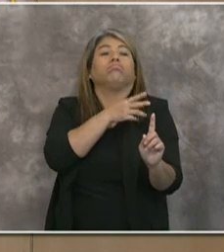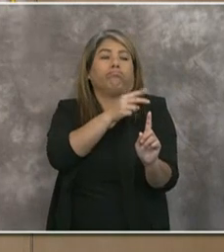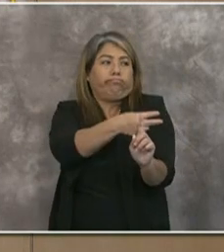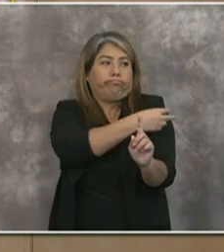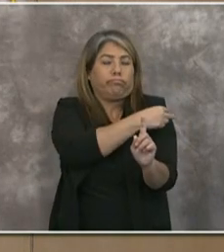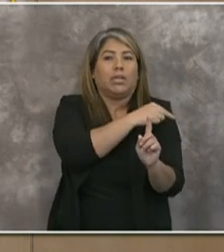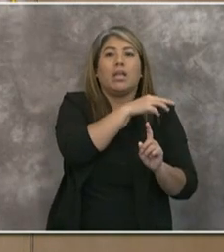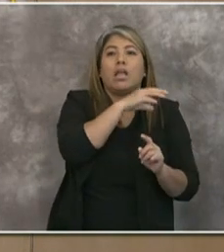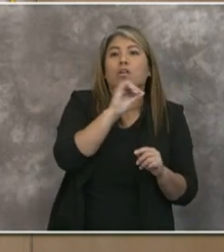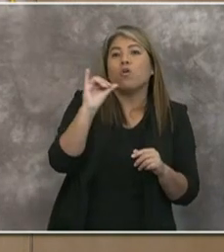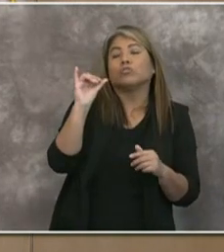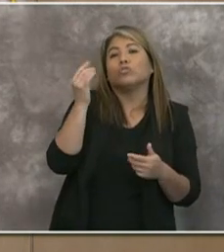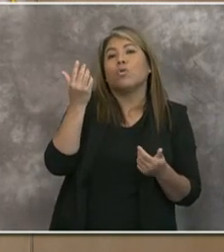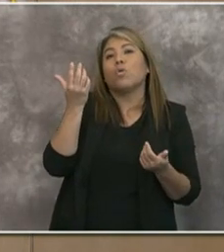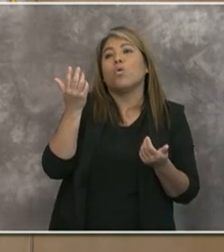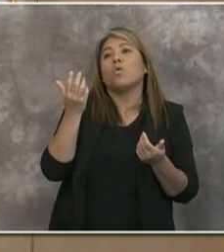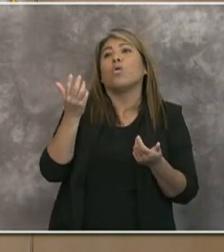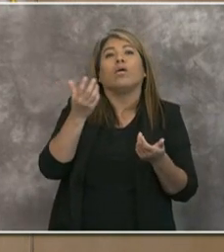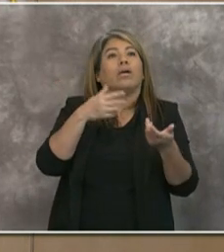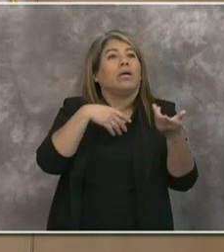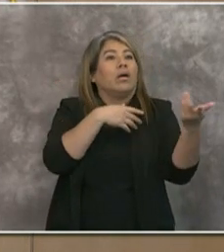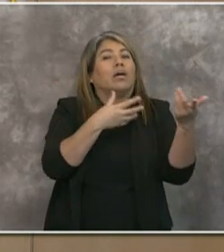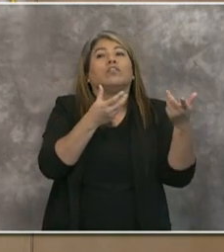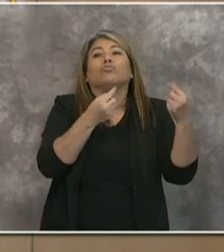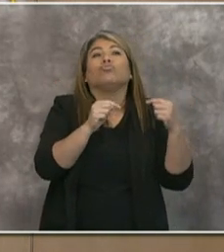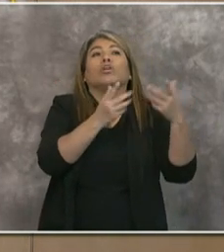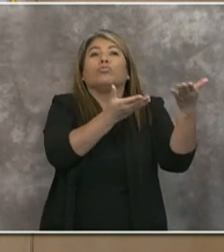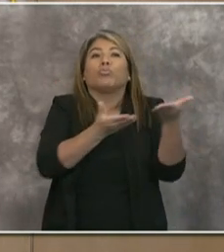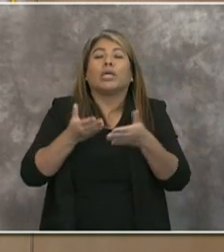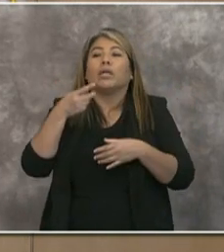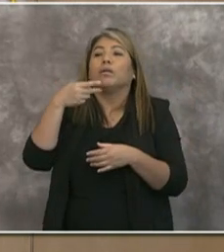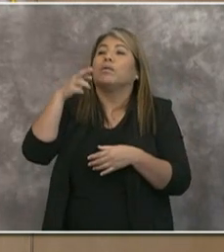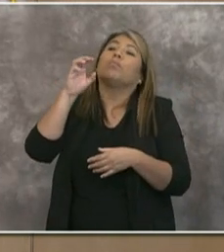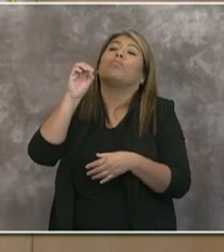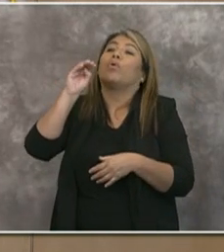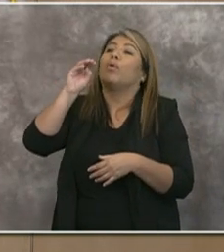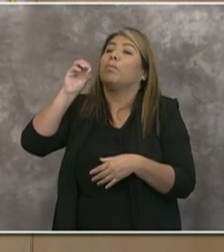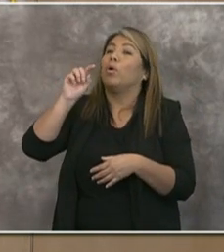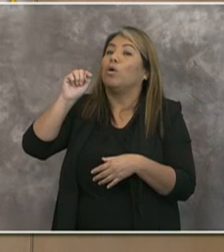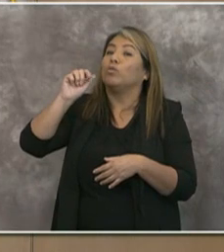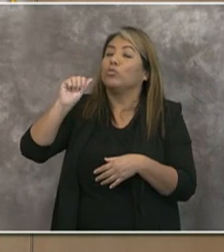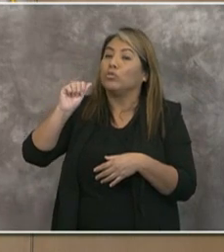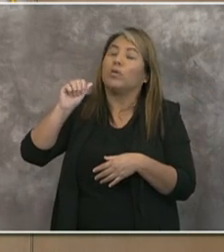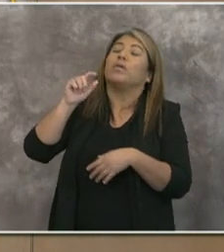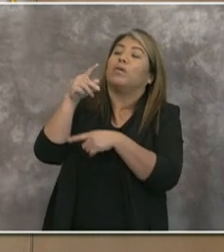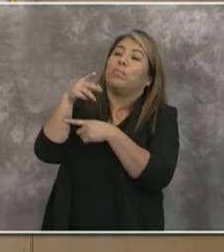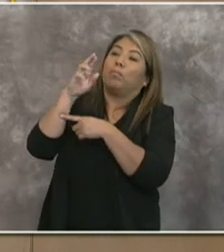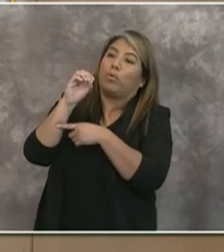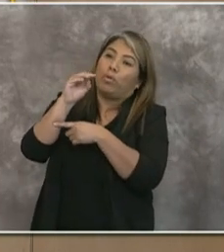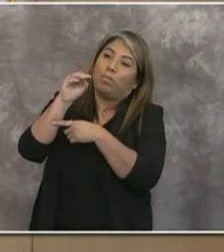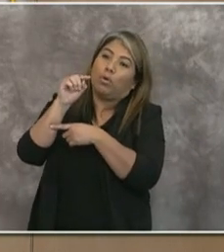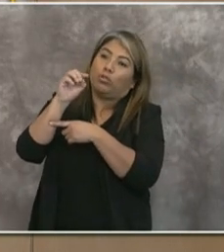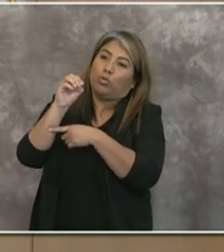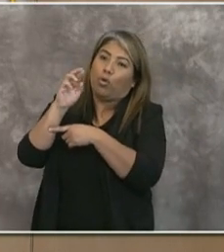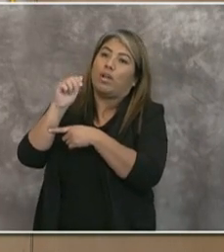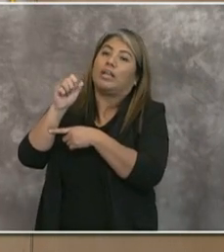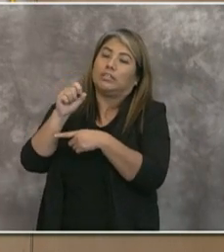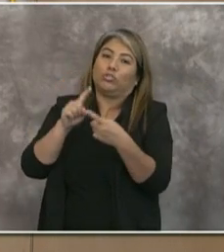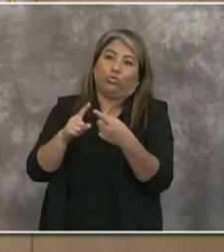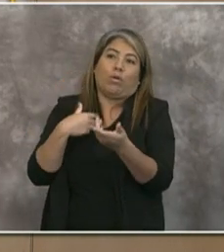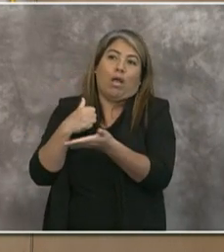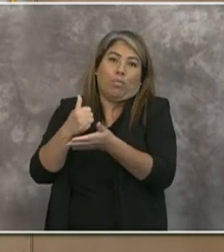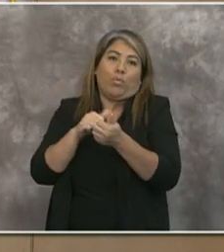also planning to bring on promotors to be extenders or support to our contact investigators.